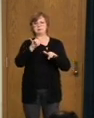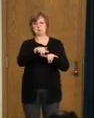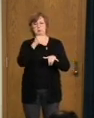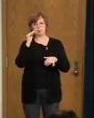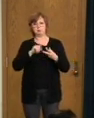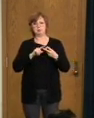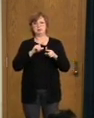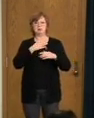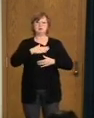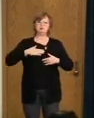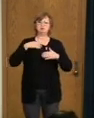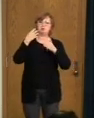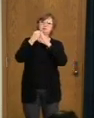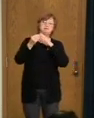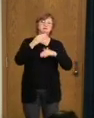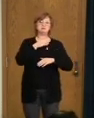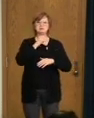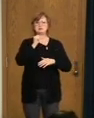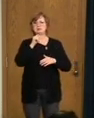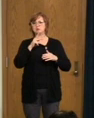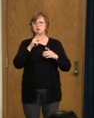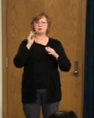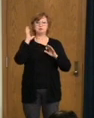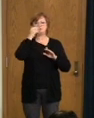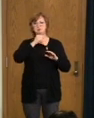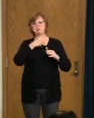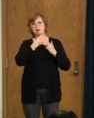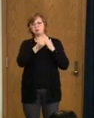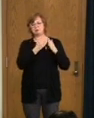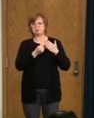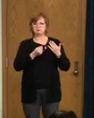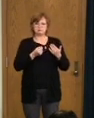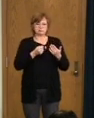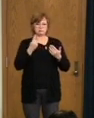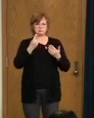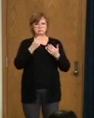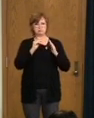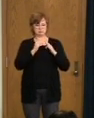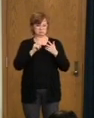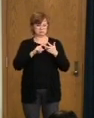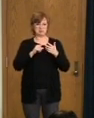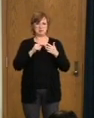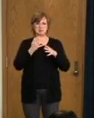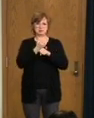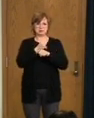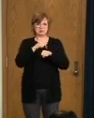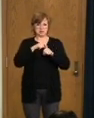province have to offer. Enjoy some time with your immediate family. Stay